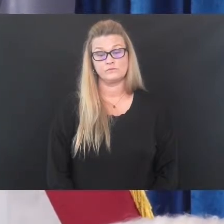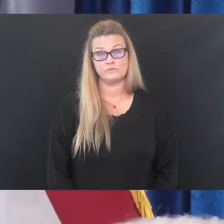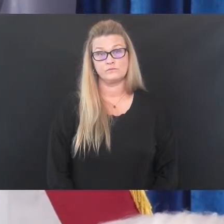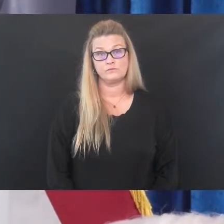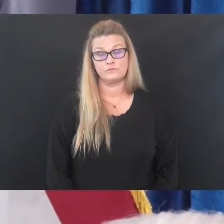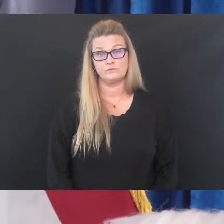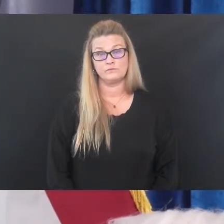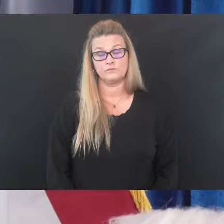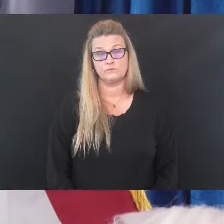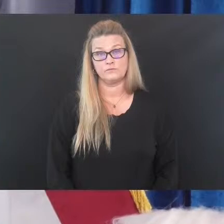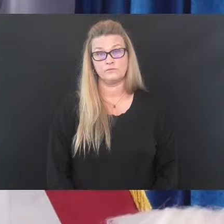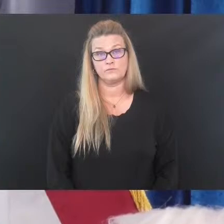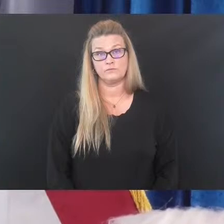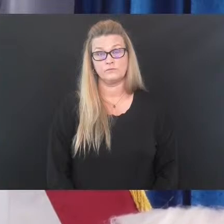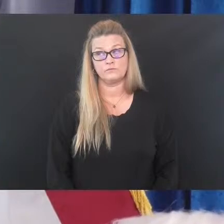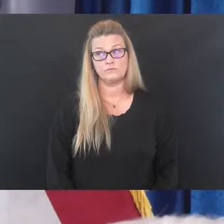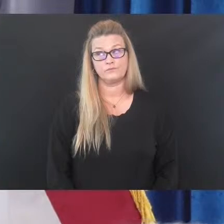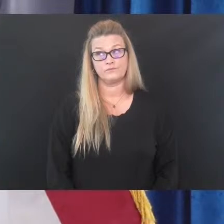588